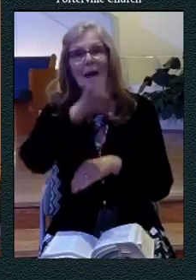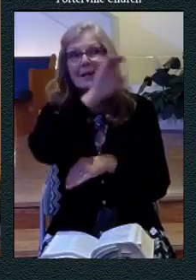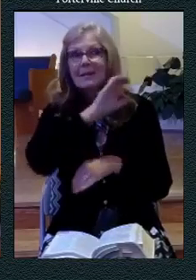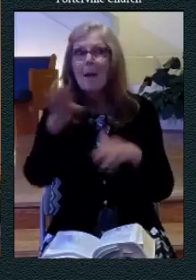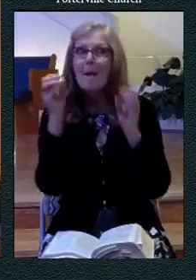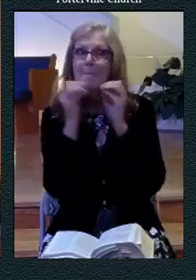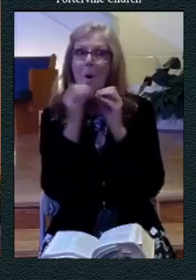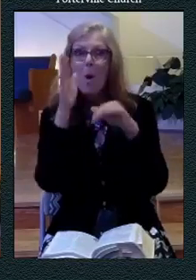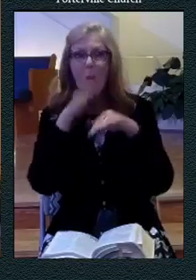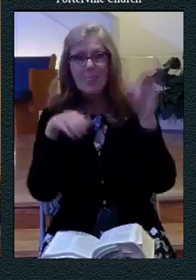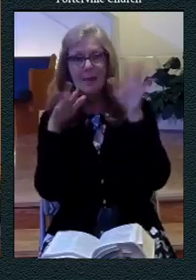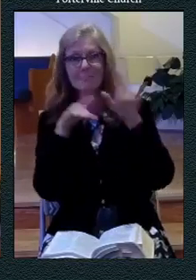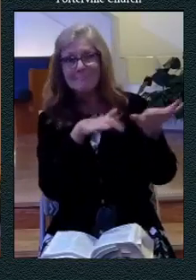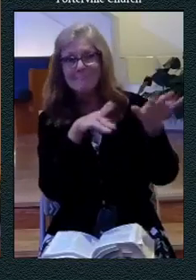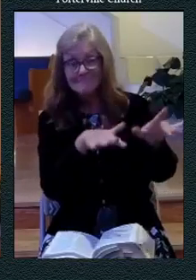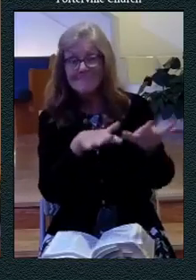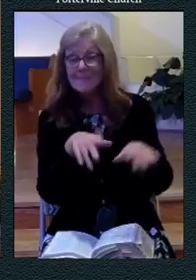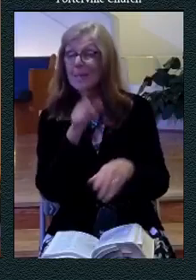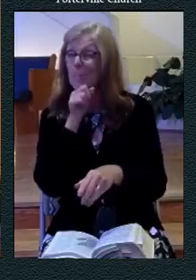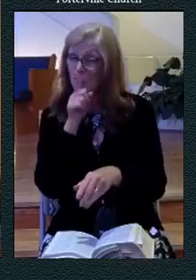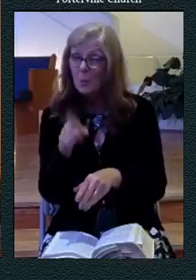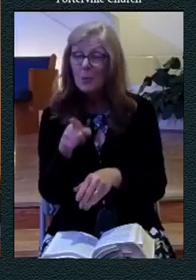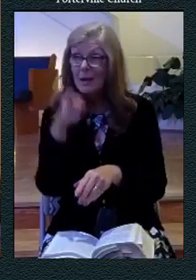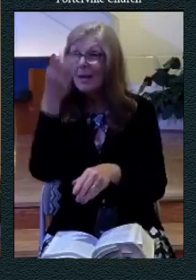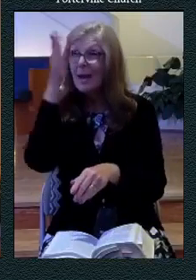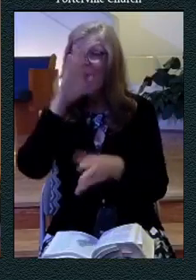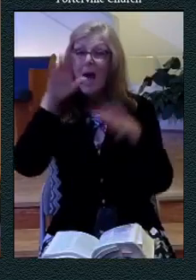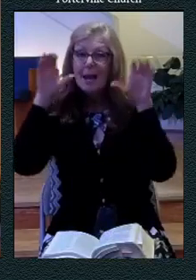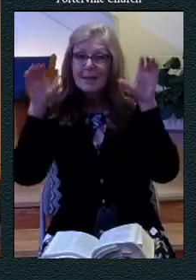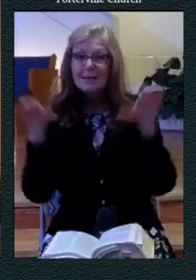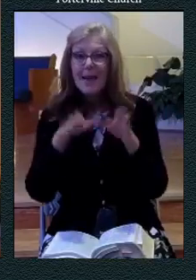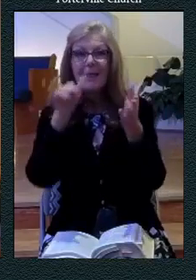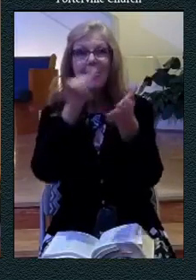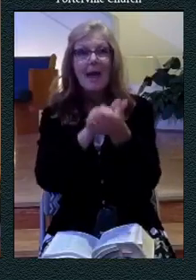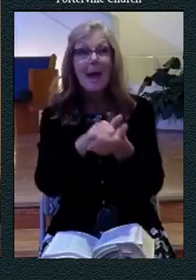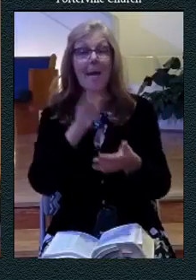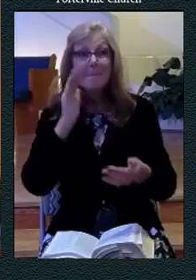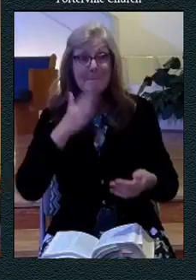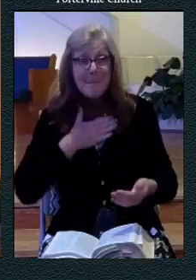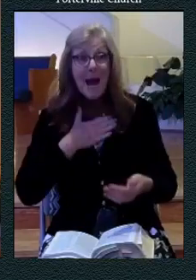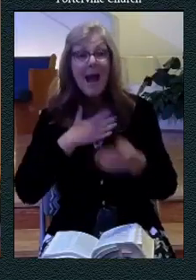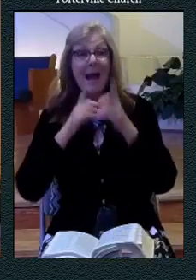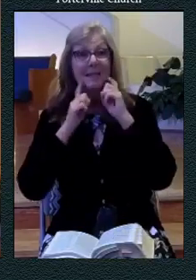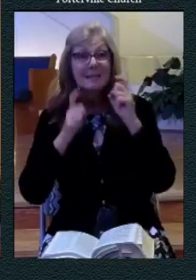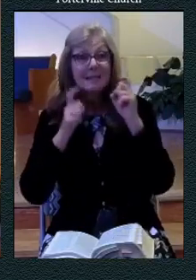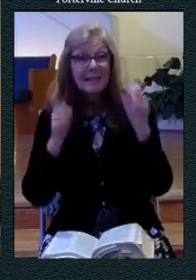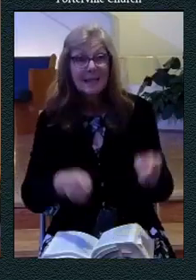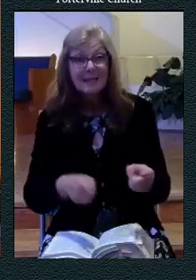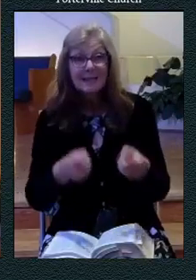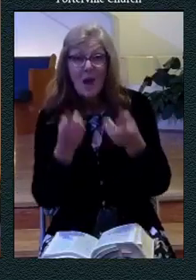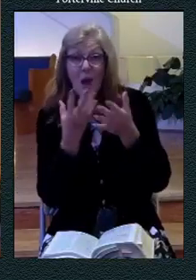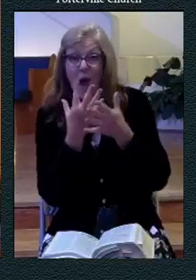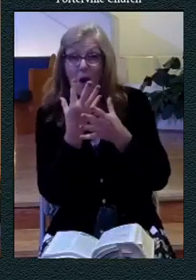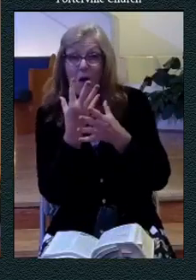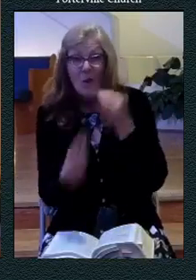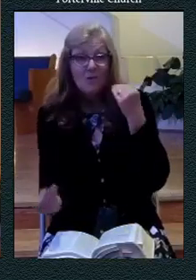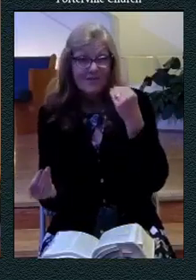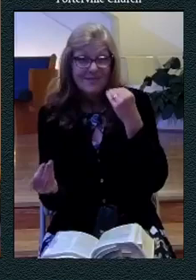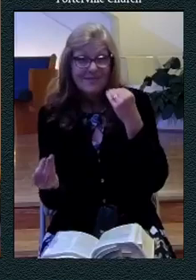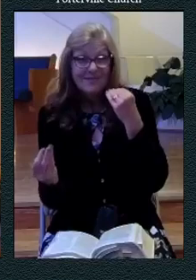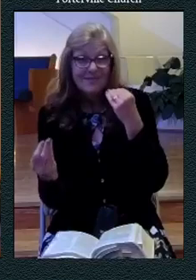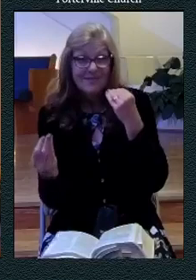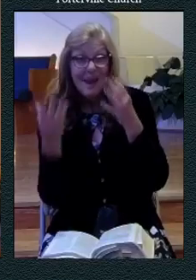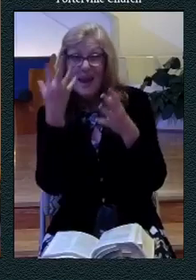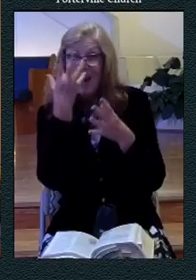it has truly been dealt with, and my sins are gone. Can you